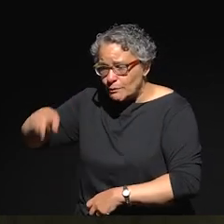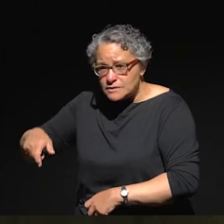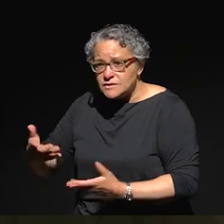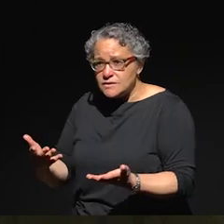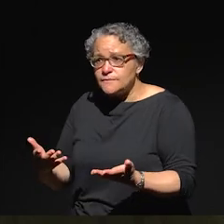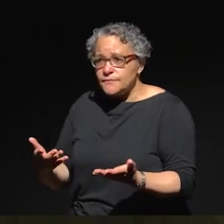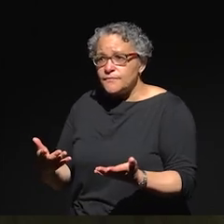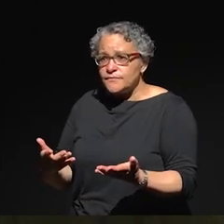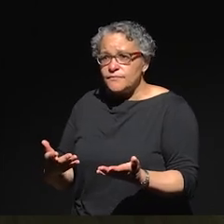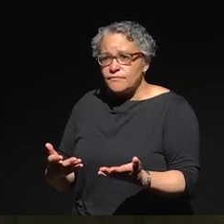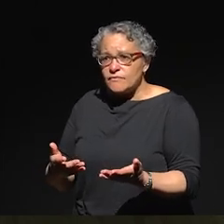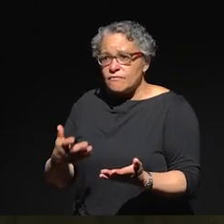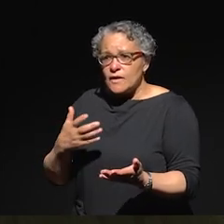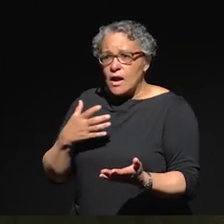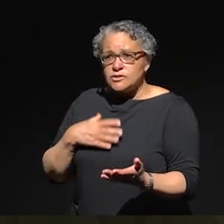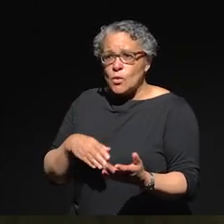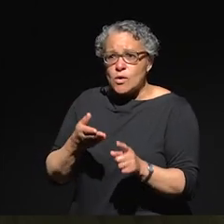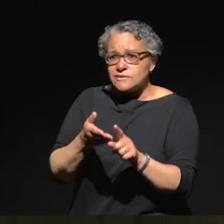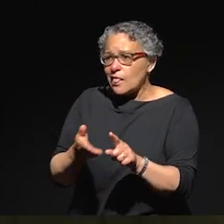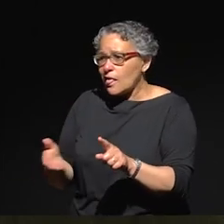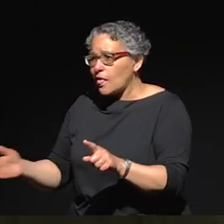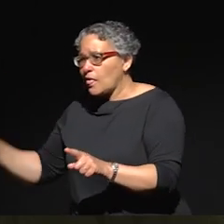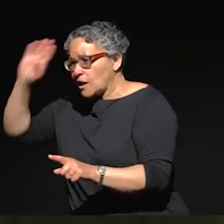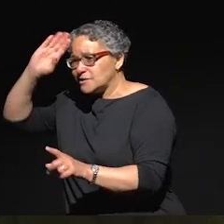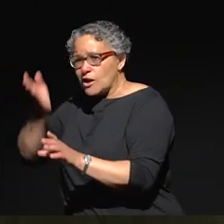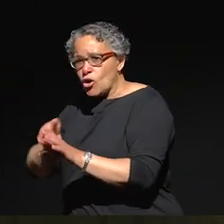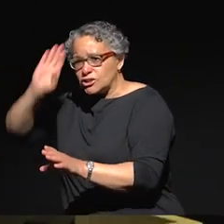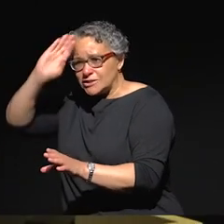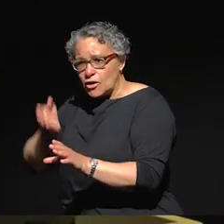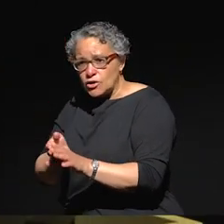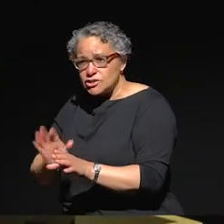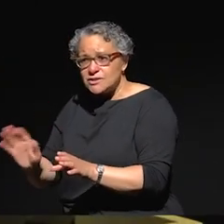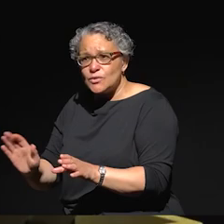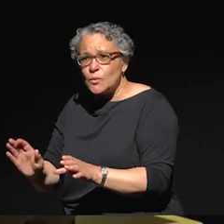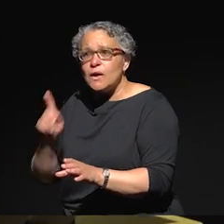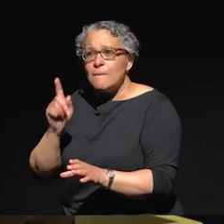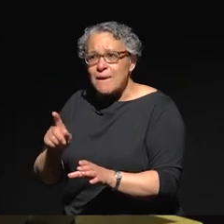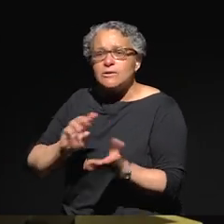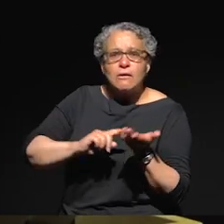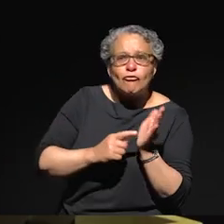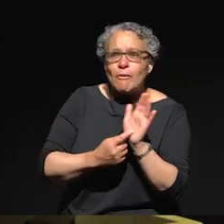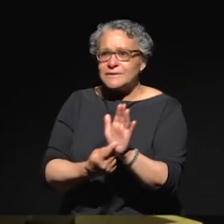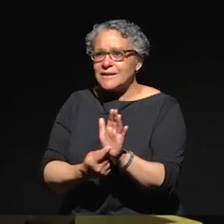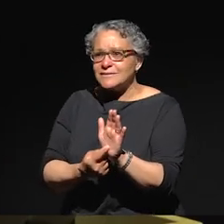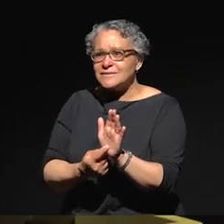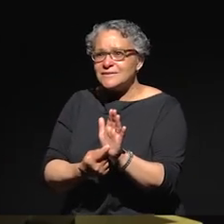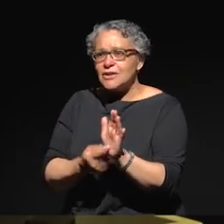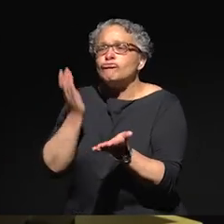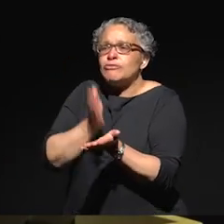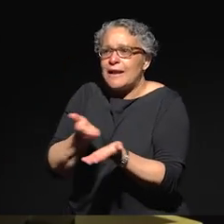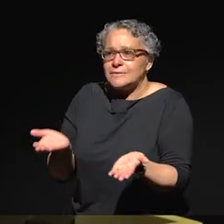be carried away with sort of psychologizing or empathizing or anything like that. It's about representing